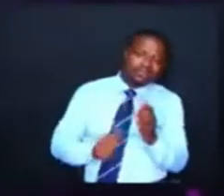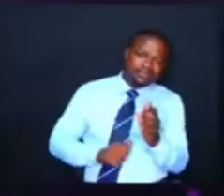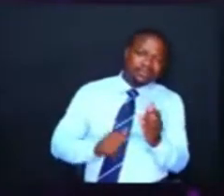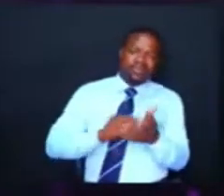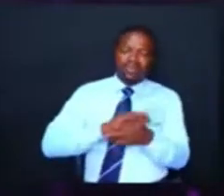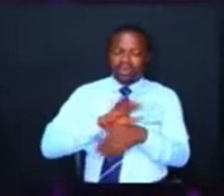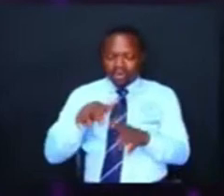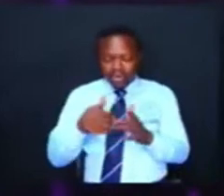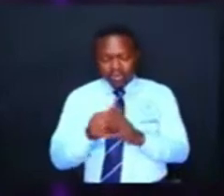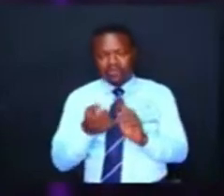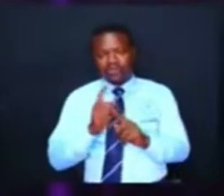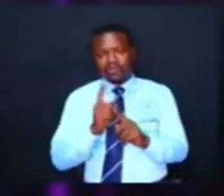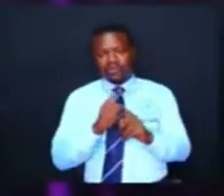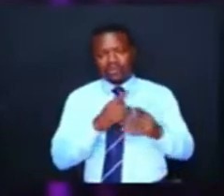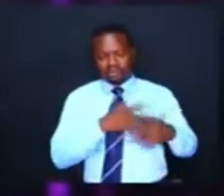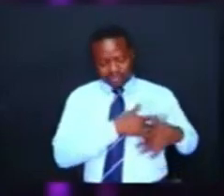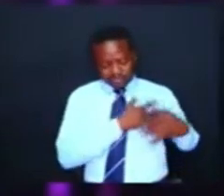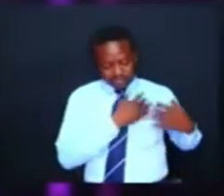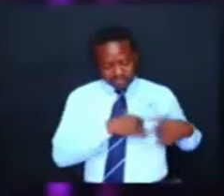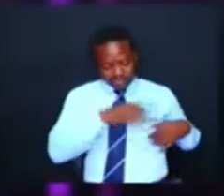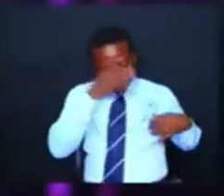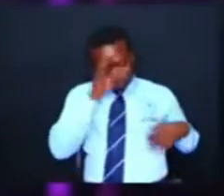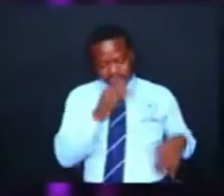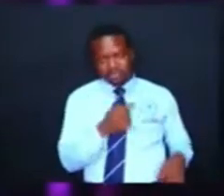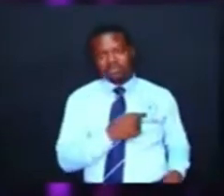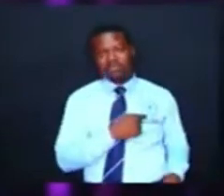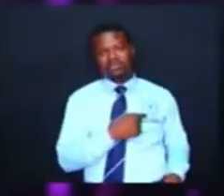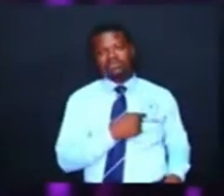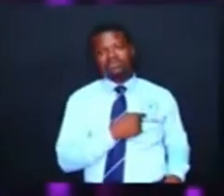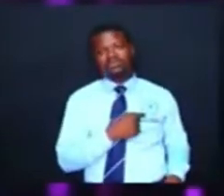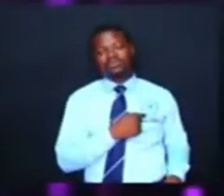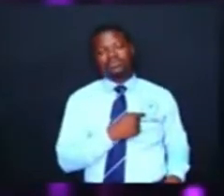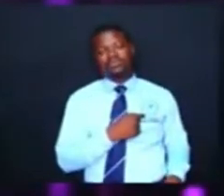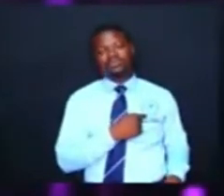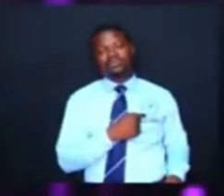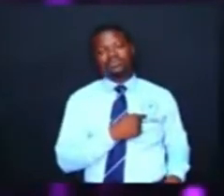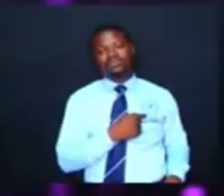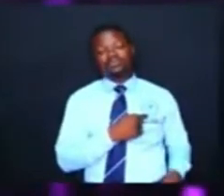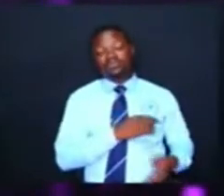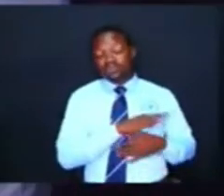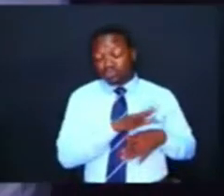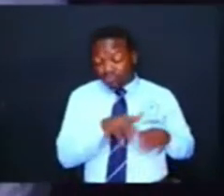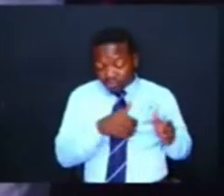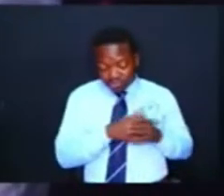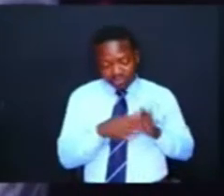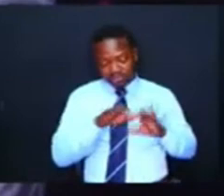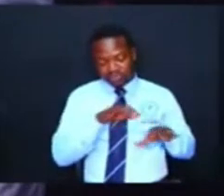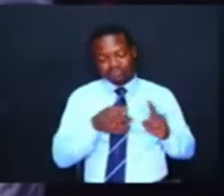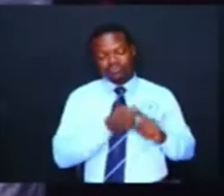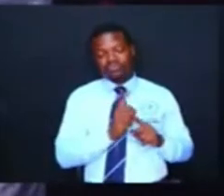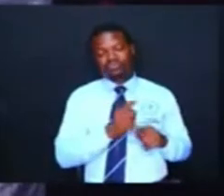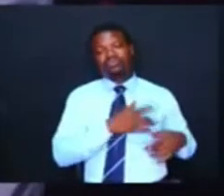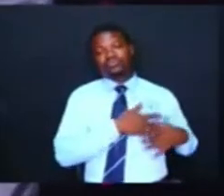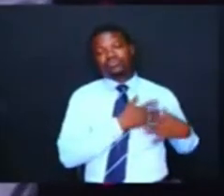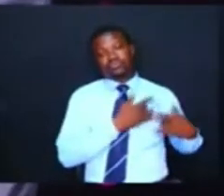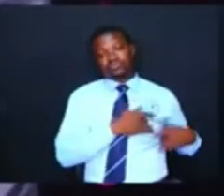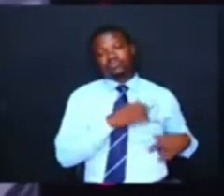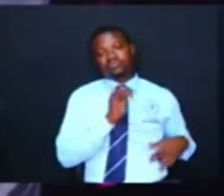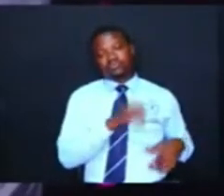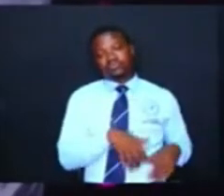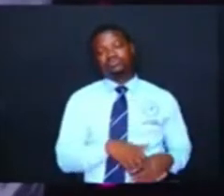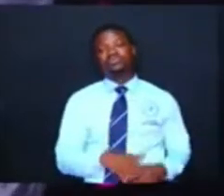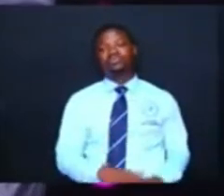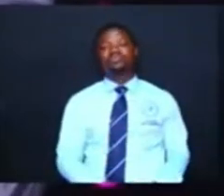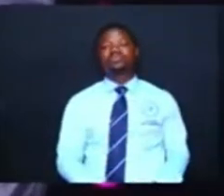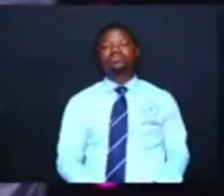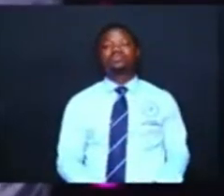the heart. Na akomanu mu na adwemone awudisem ayefasem adwamansem awifosem adansi krumu